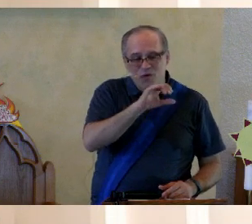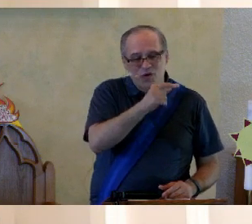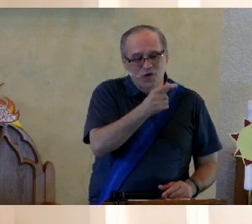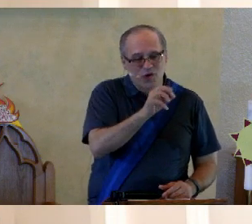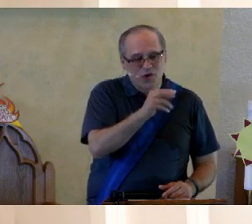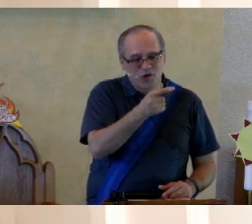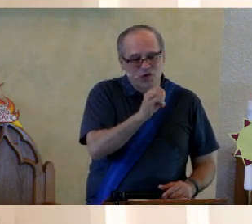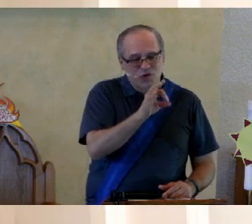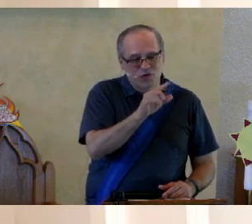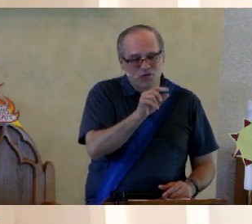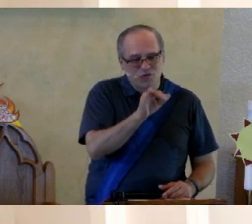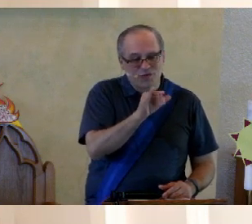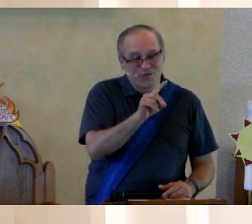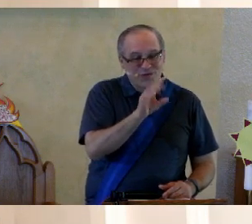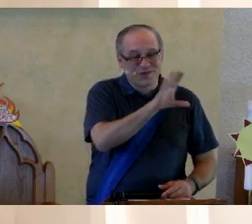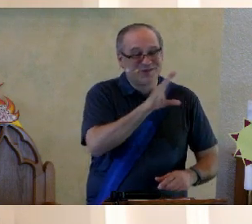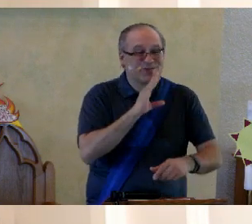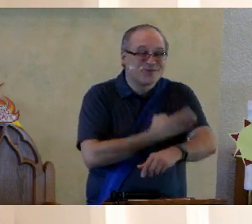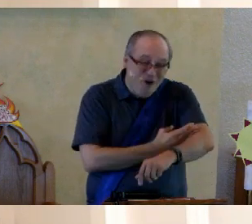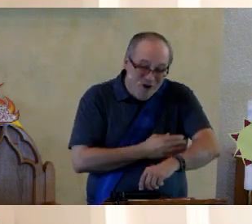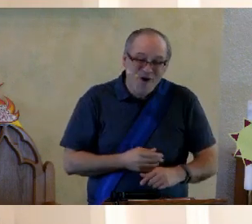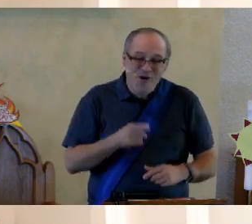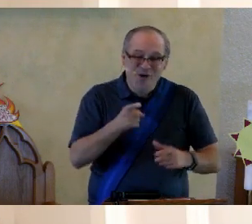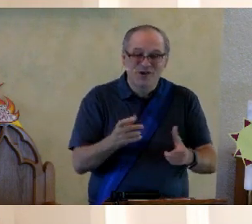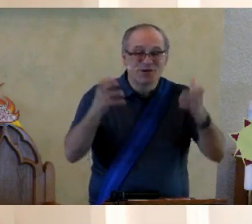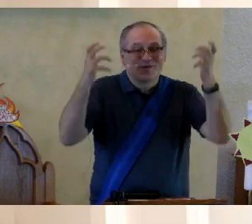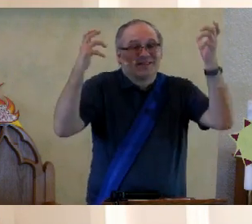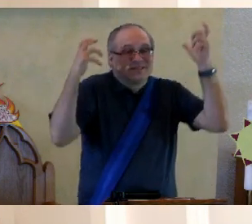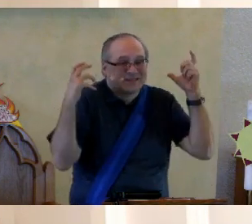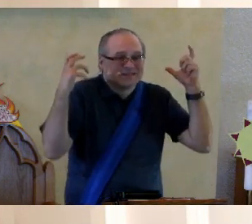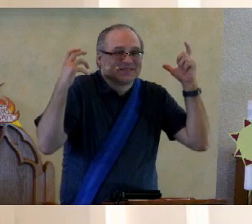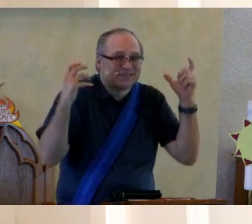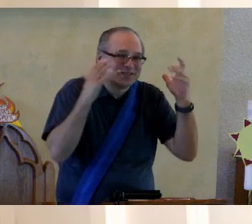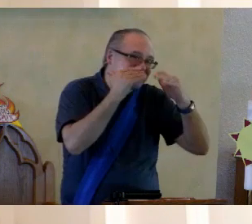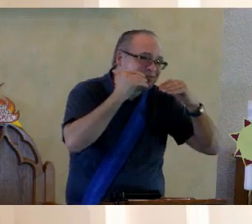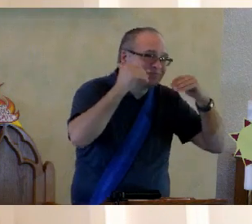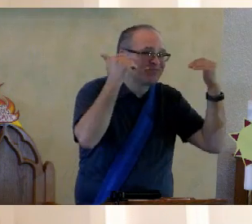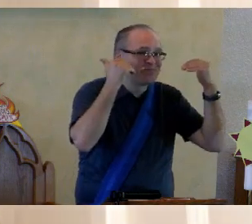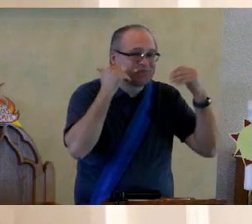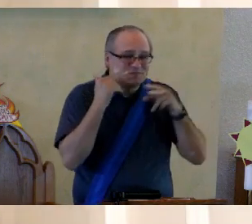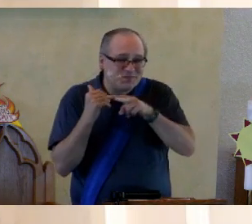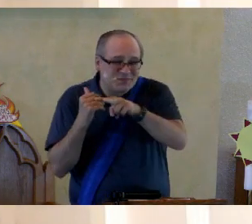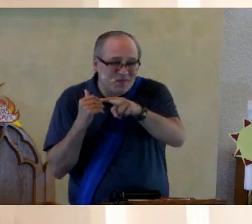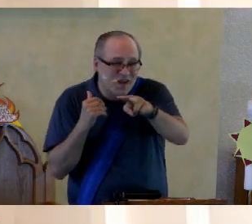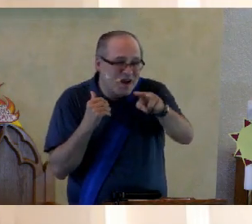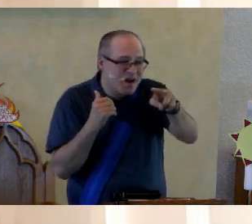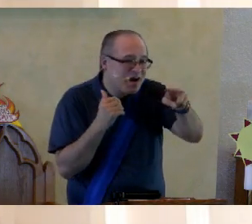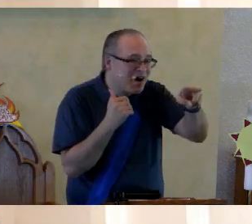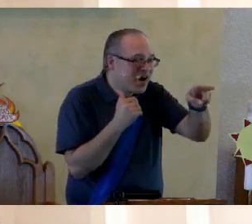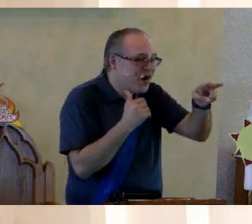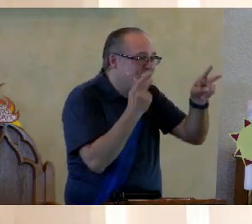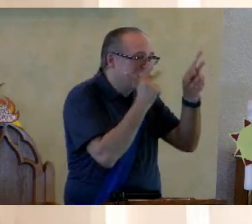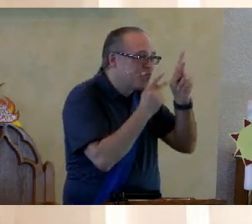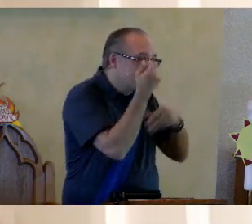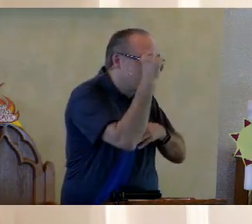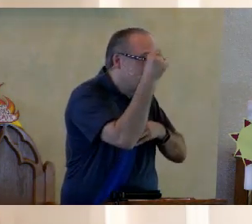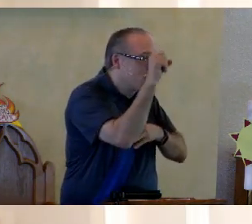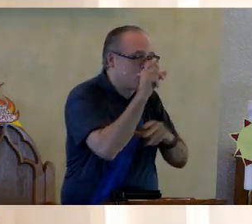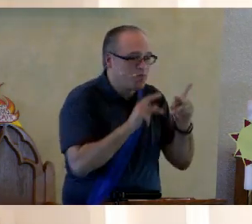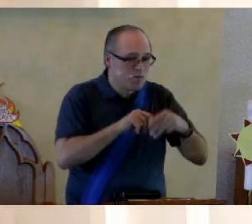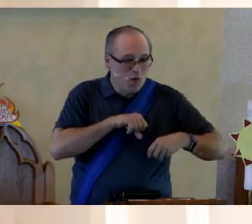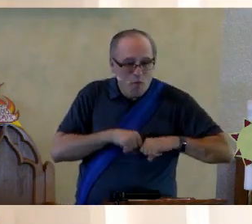the shoulders of her uncle and was grinning from ear to ear. She was looking out over the sea of protesters and mourners when